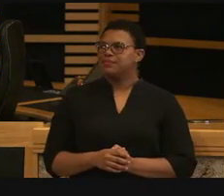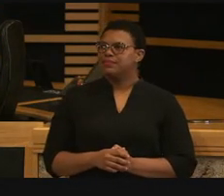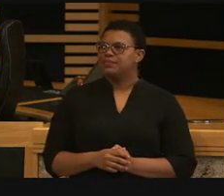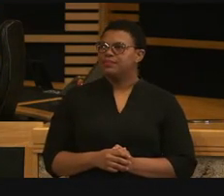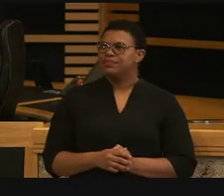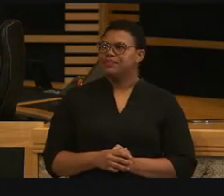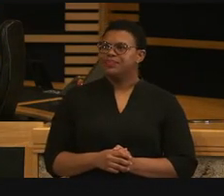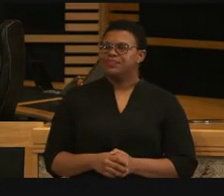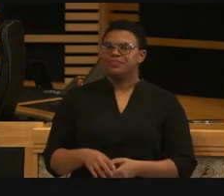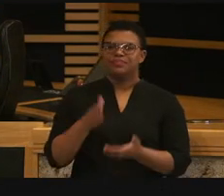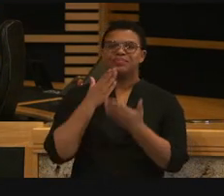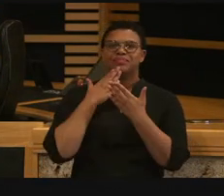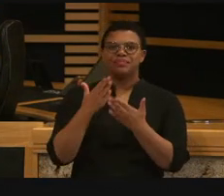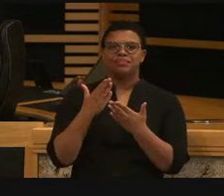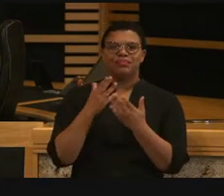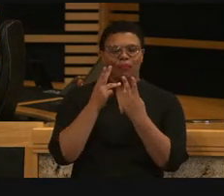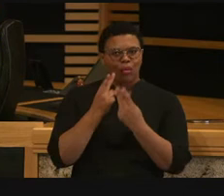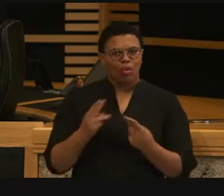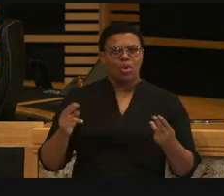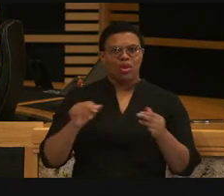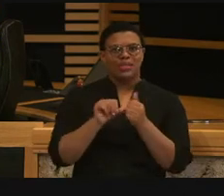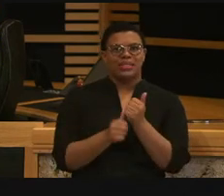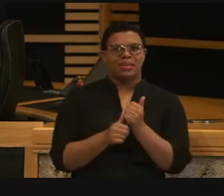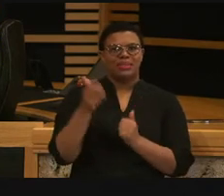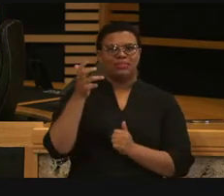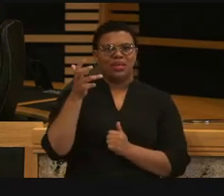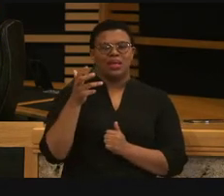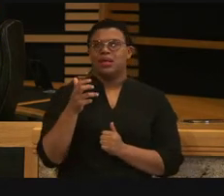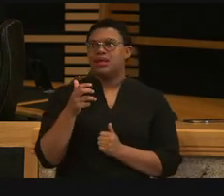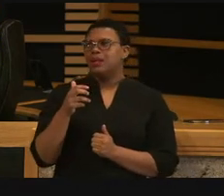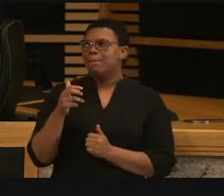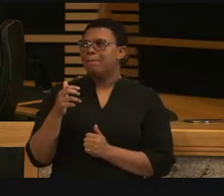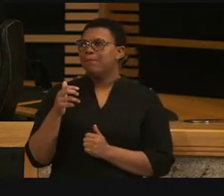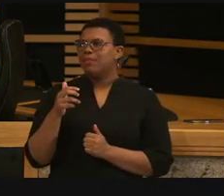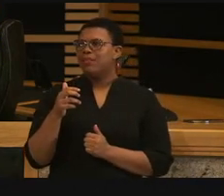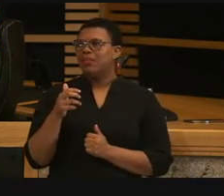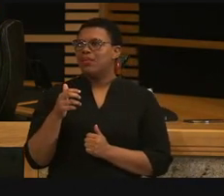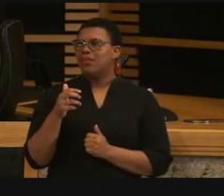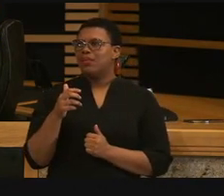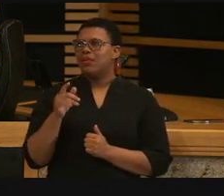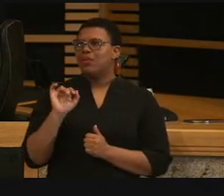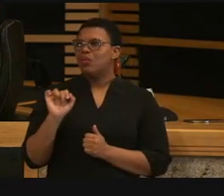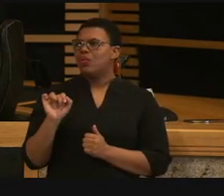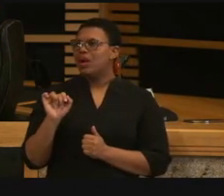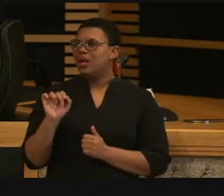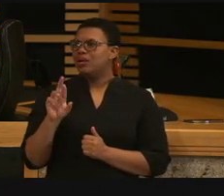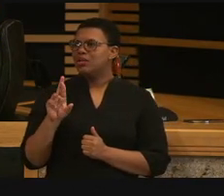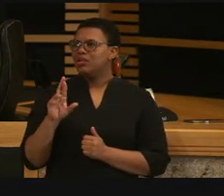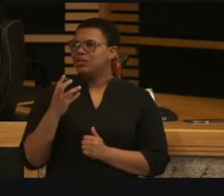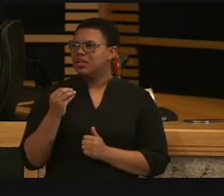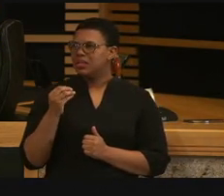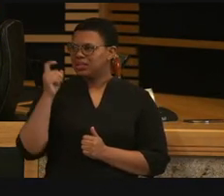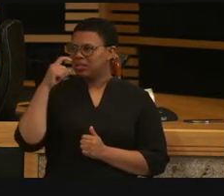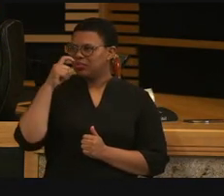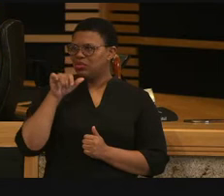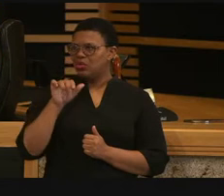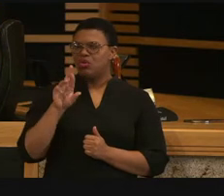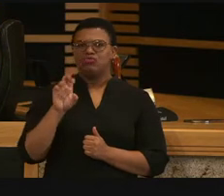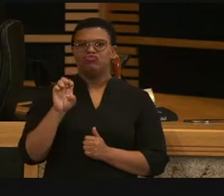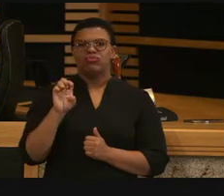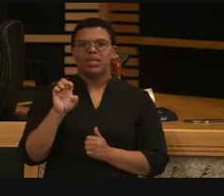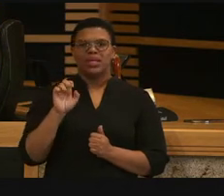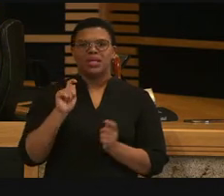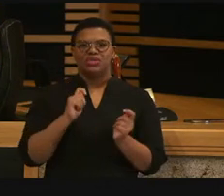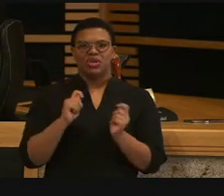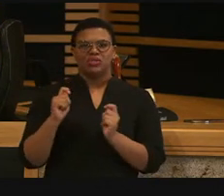Thank you, Honourable Deputy Speaker. Motion, the resuscitation of rail transport in the Eastern Cape. Notice of motion